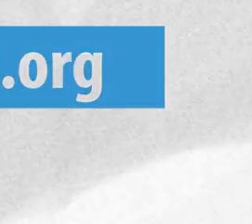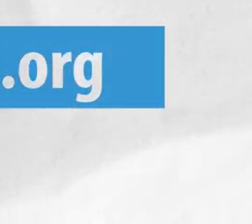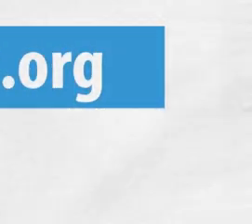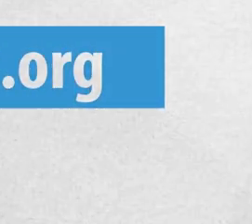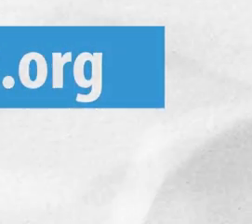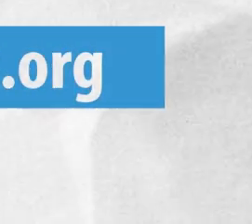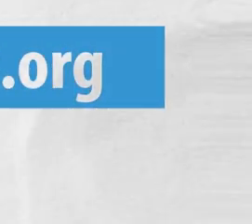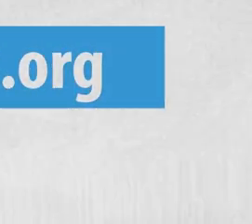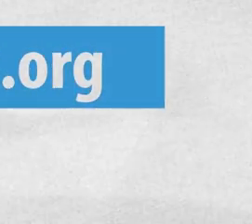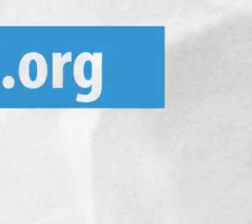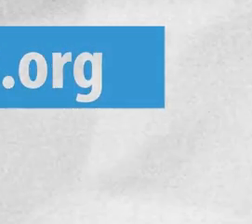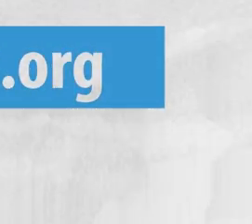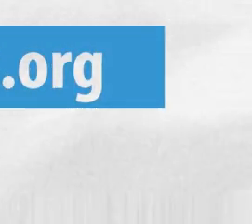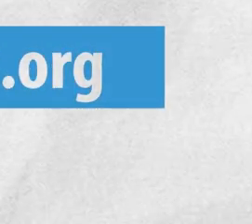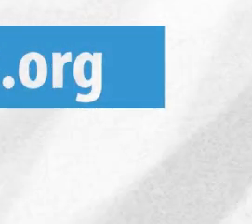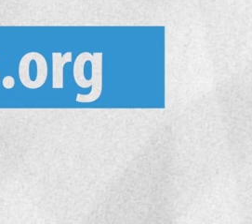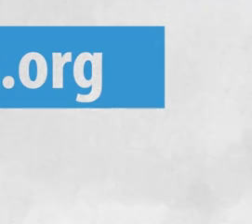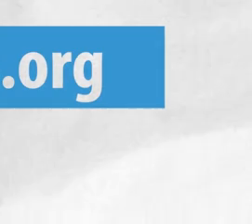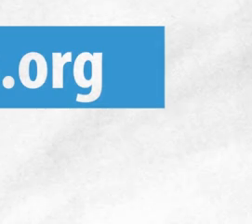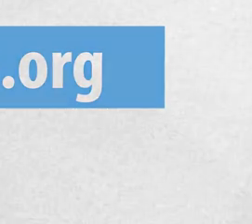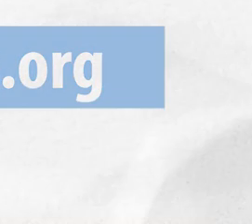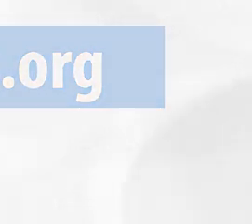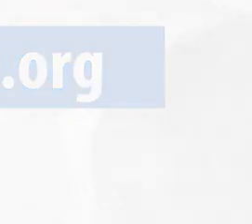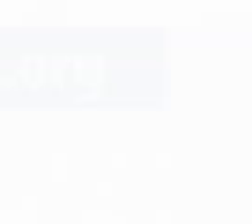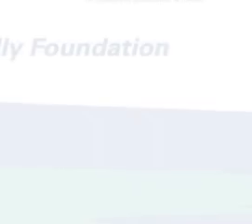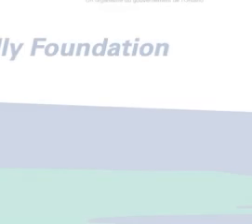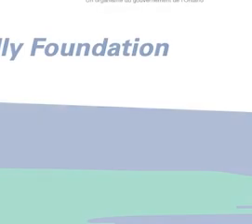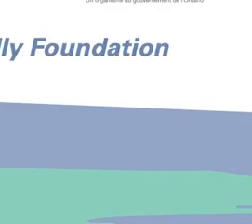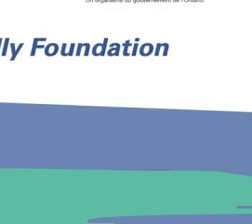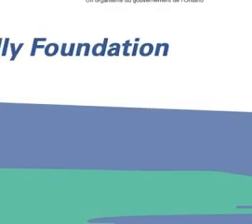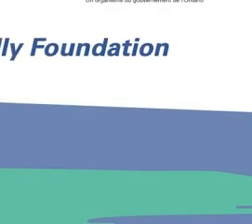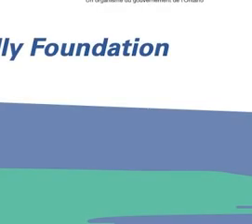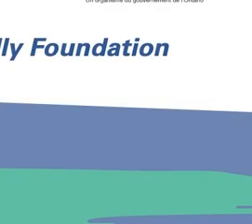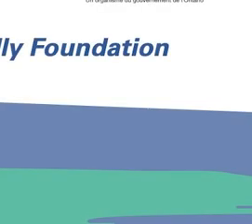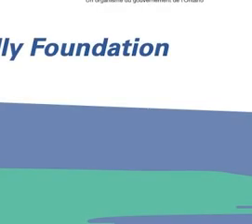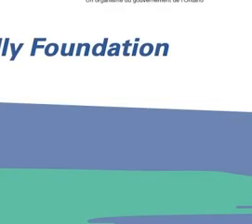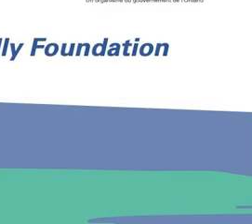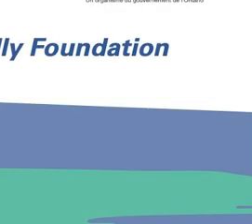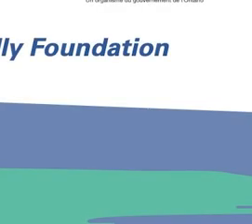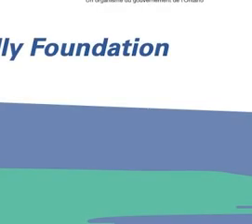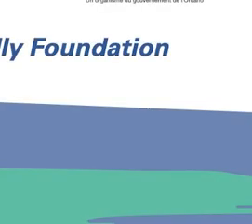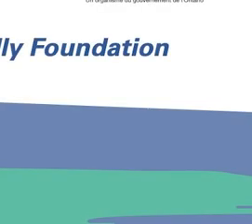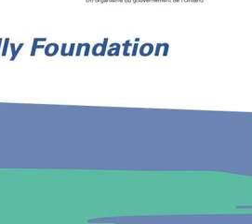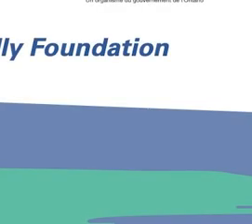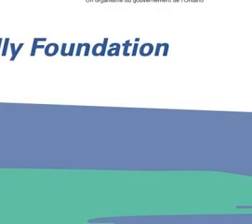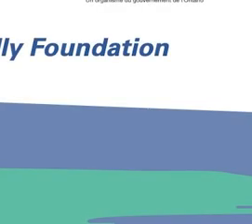Club on the Telling Tales website? Thank you for joining us. See you again!